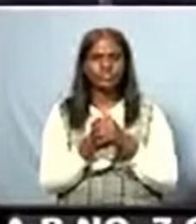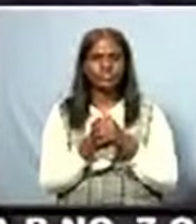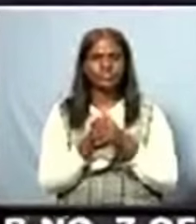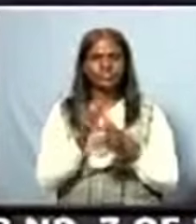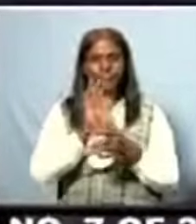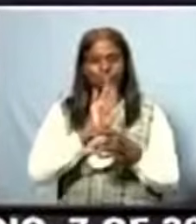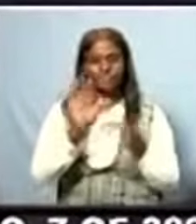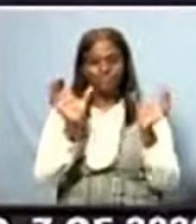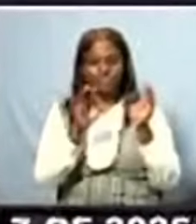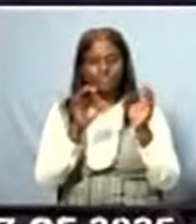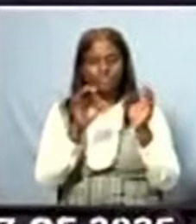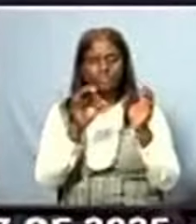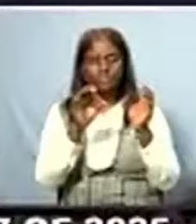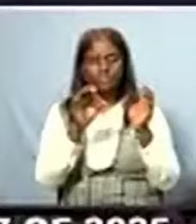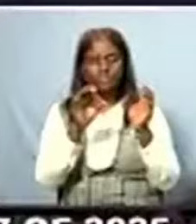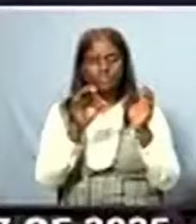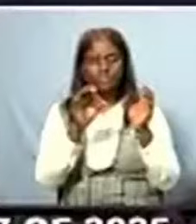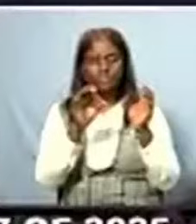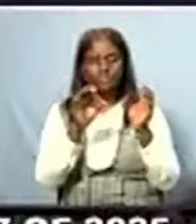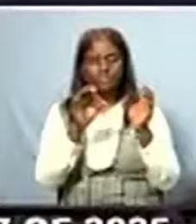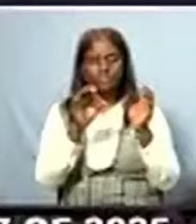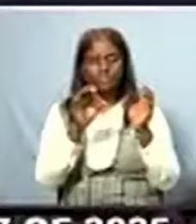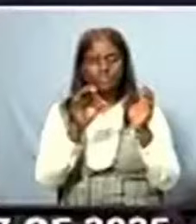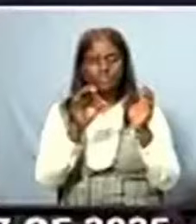your committee may wish to note that